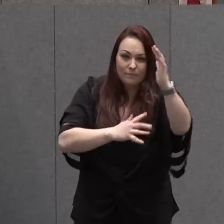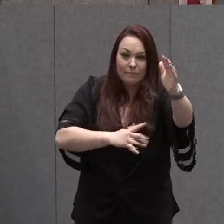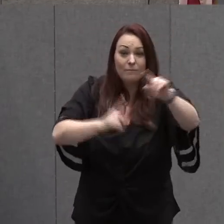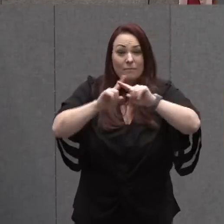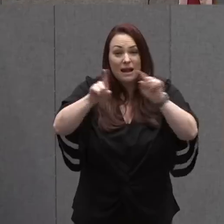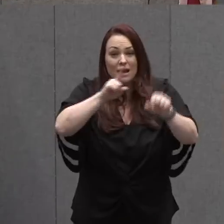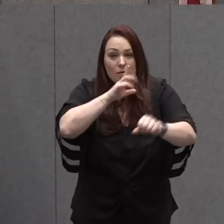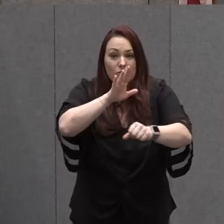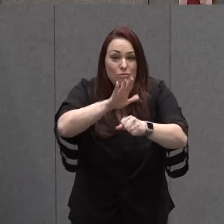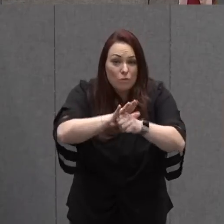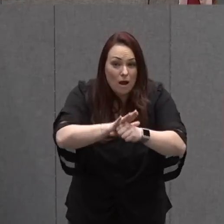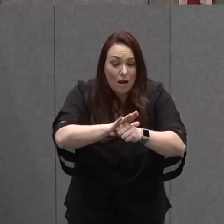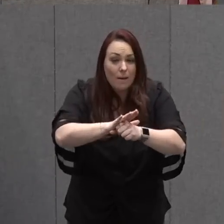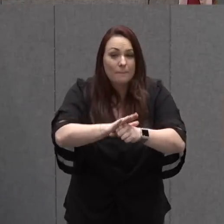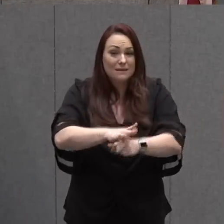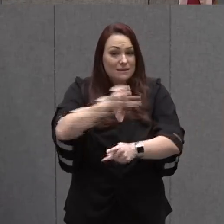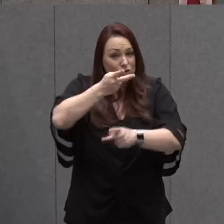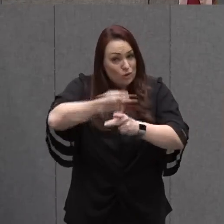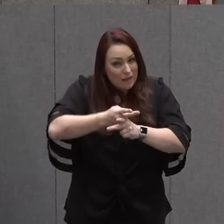go before I sleep.